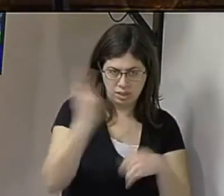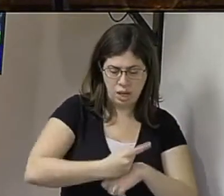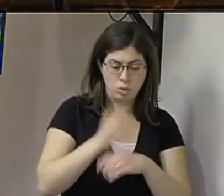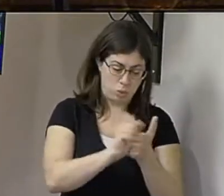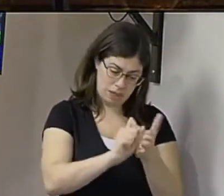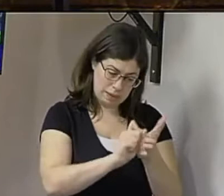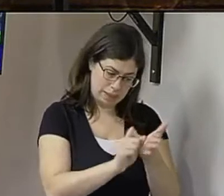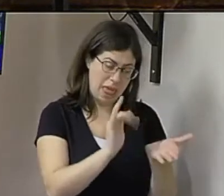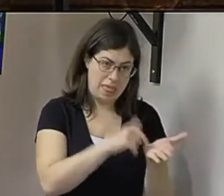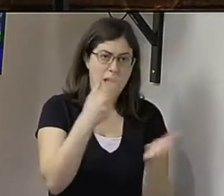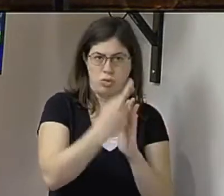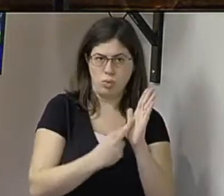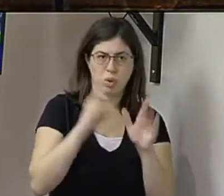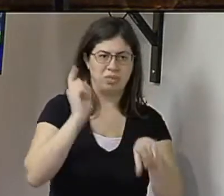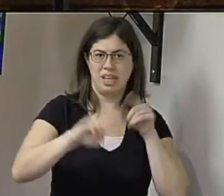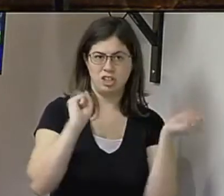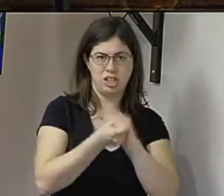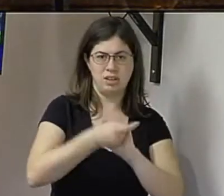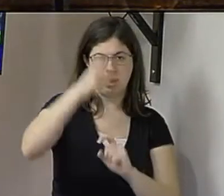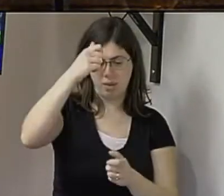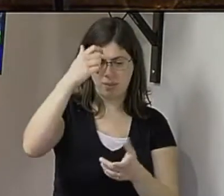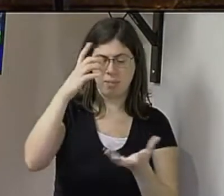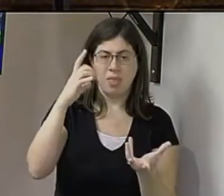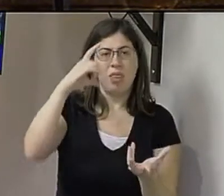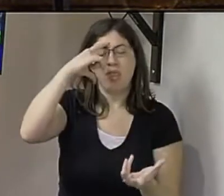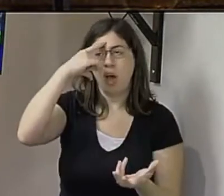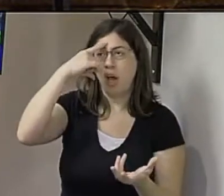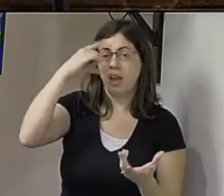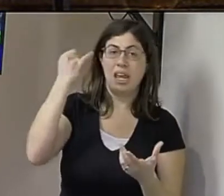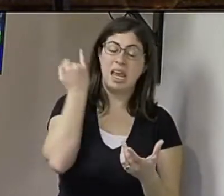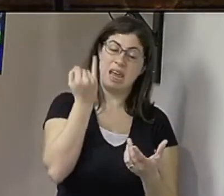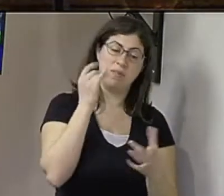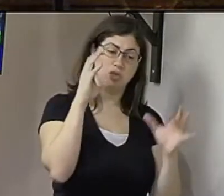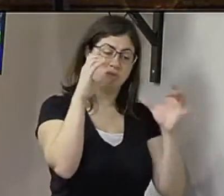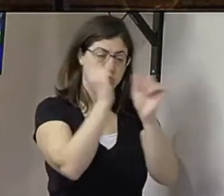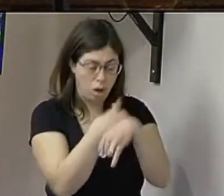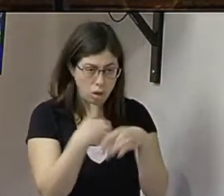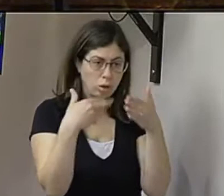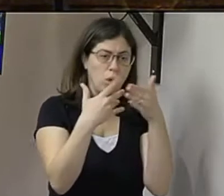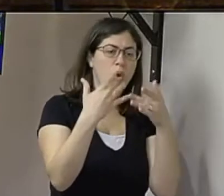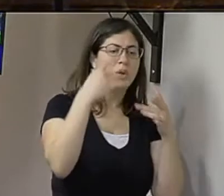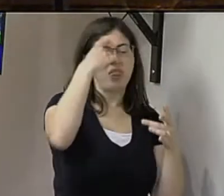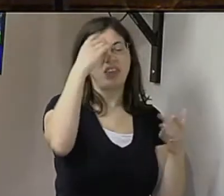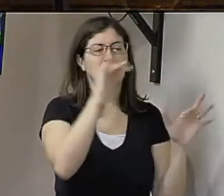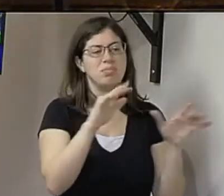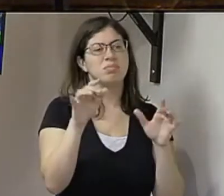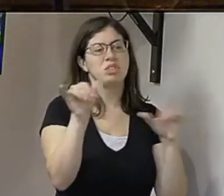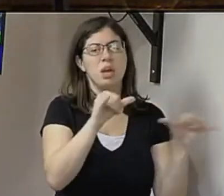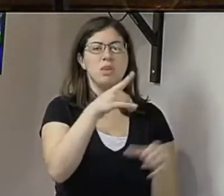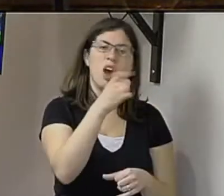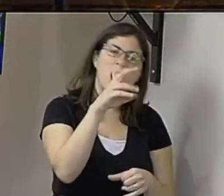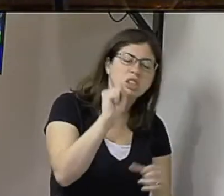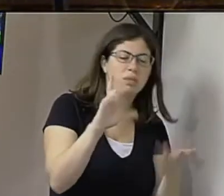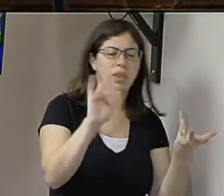all down, and then that's the rule. We can't change it. They believed that he was closer to the gods when he was intoxicated, and this is how they did things. So when it